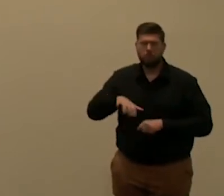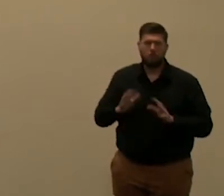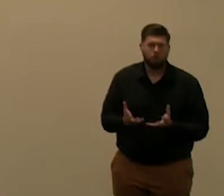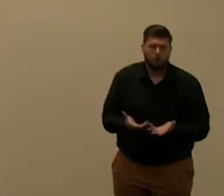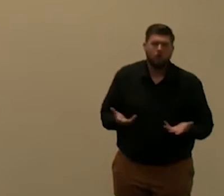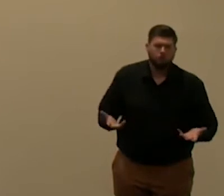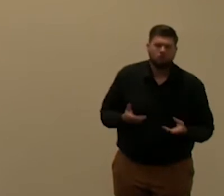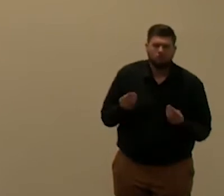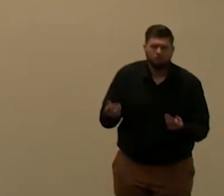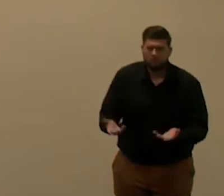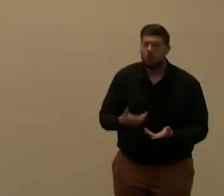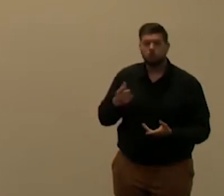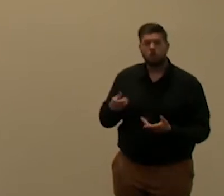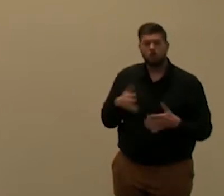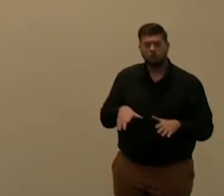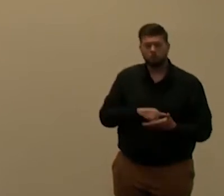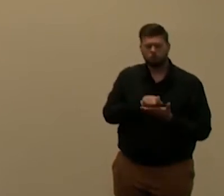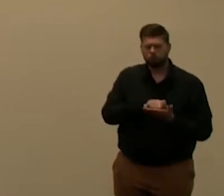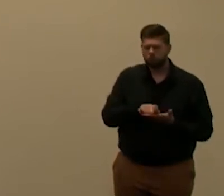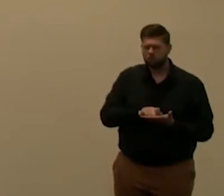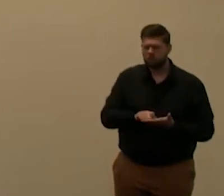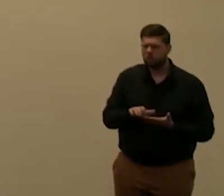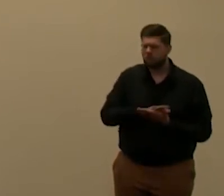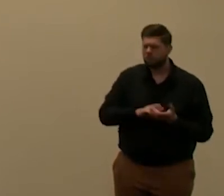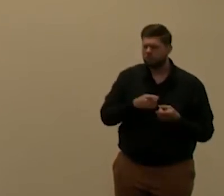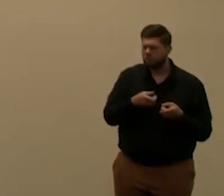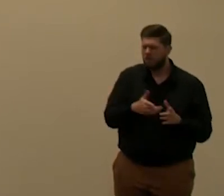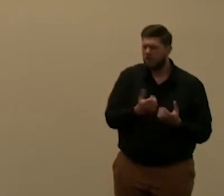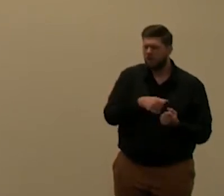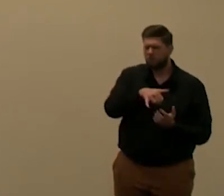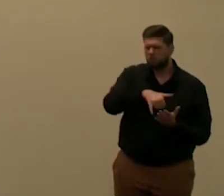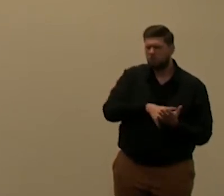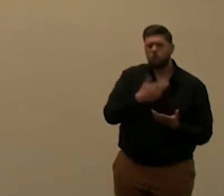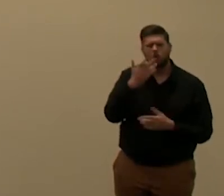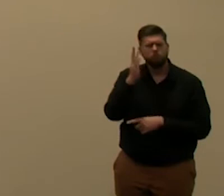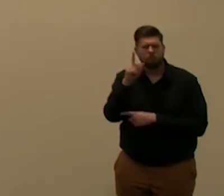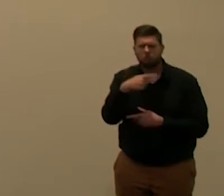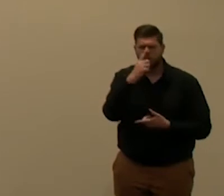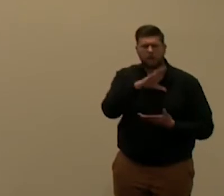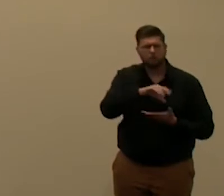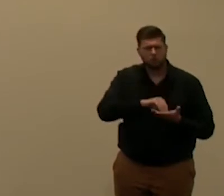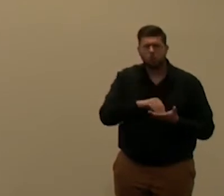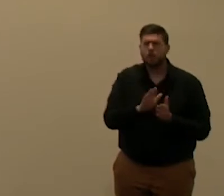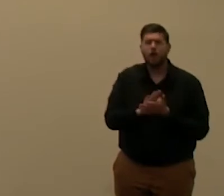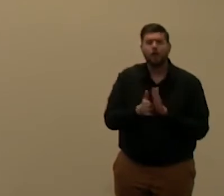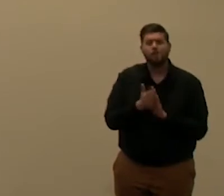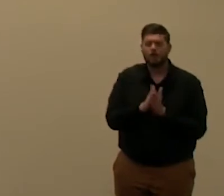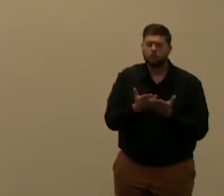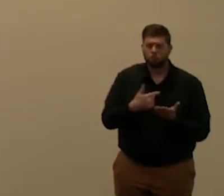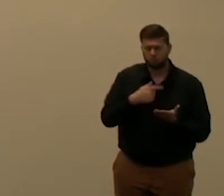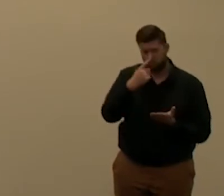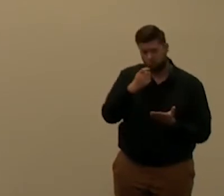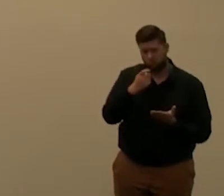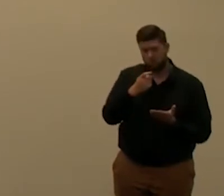But they actually wrote it down, so there's a document or a presentation that you can download or a playbook around how they have